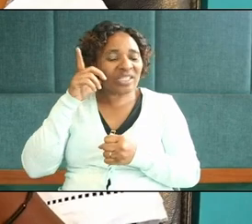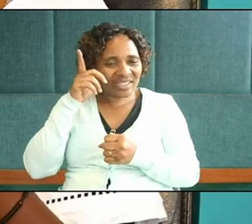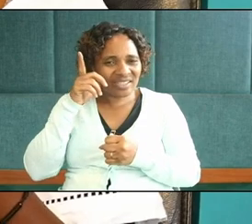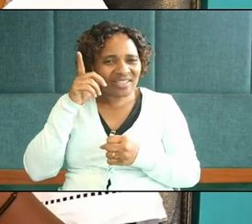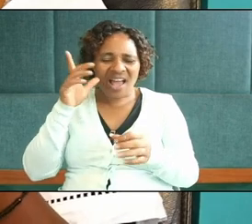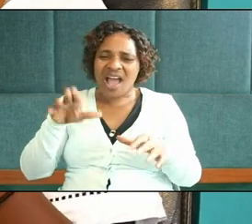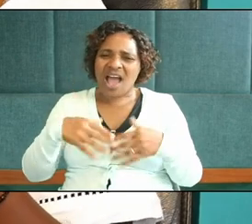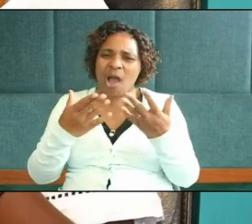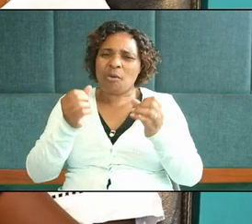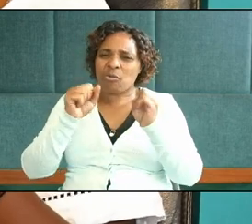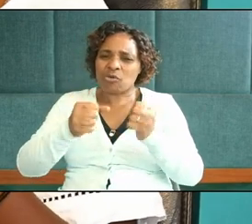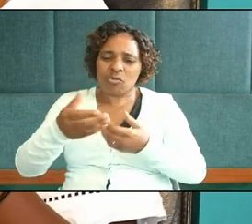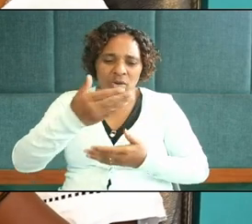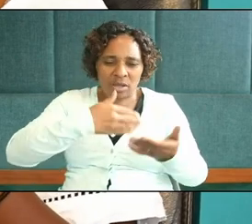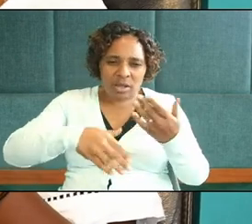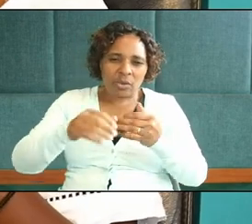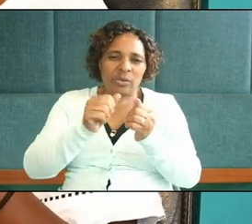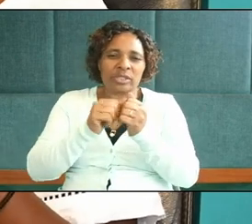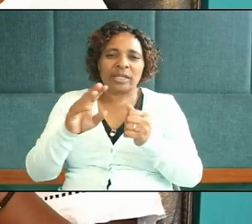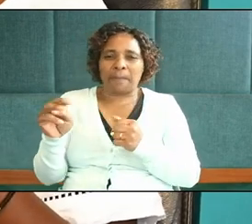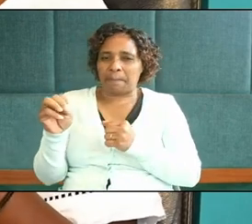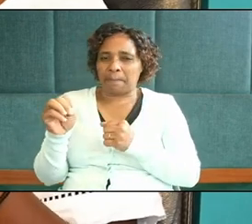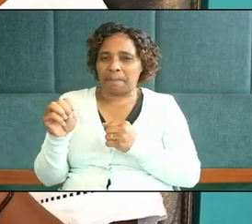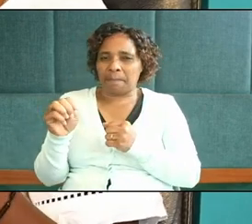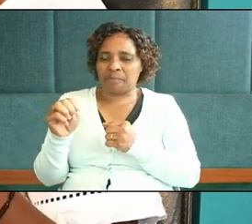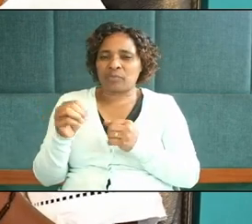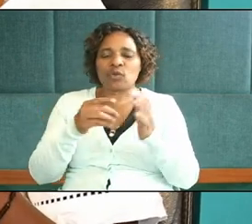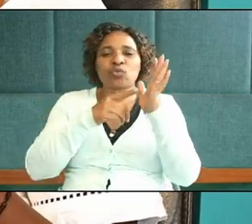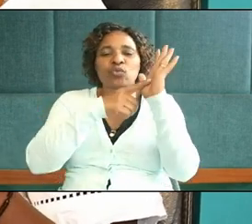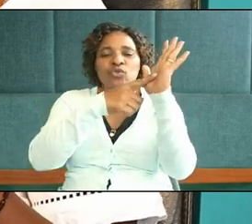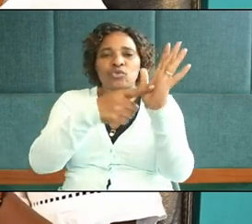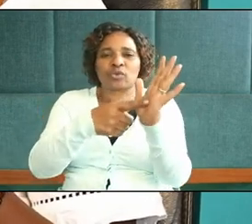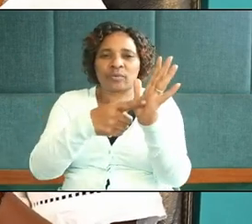How do you interact with them